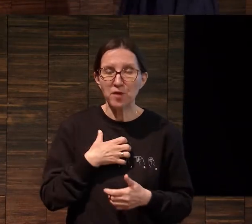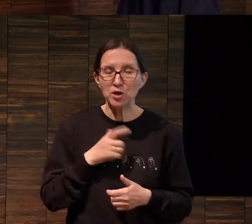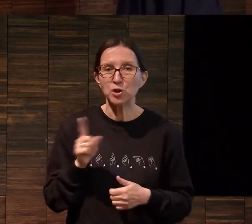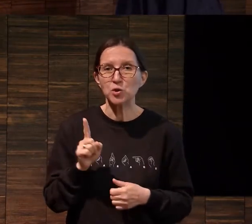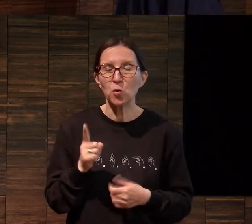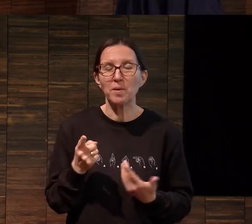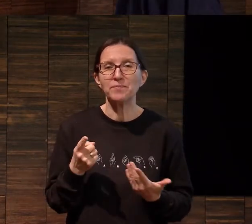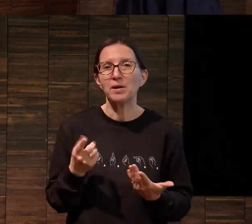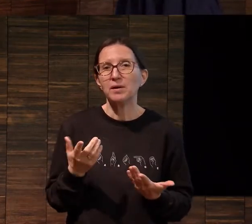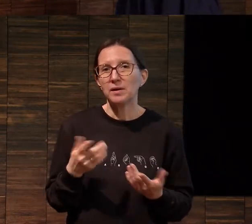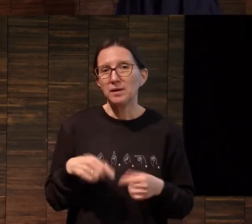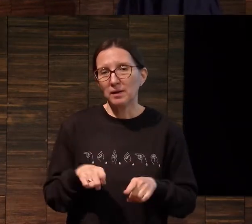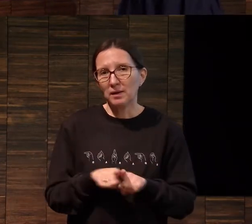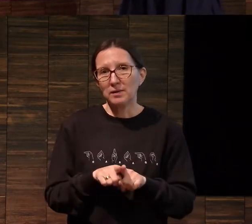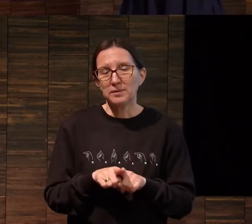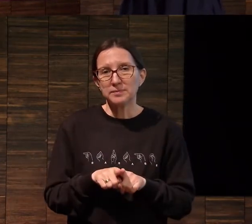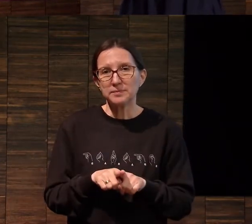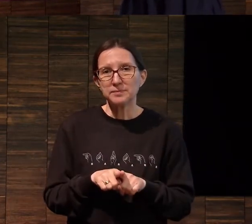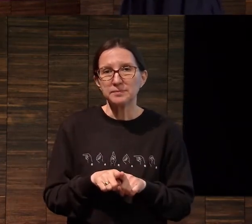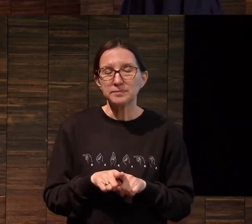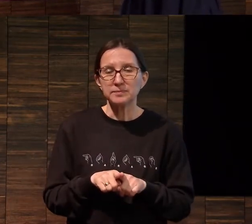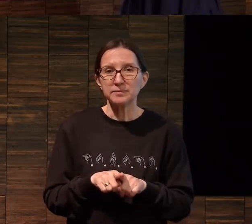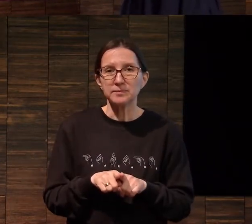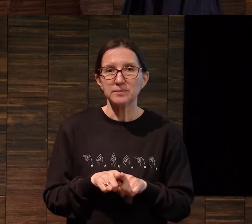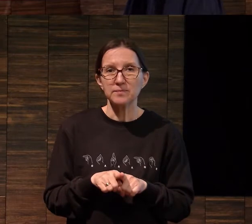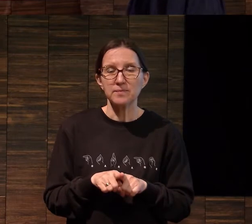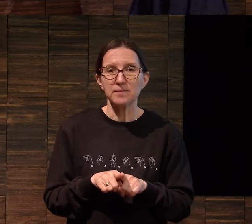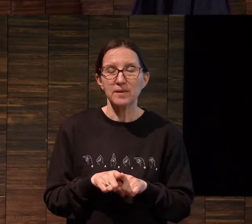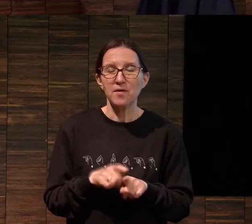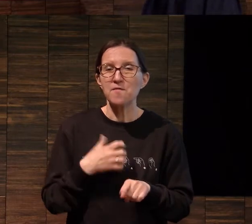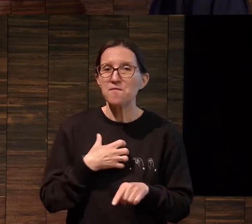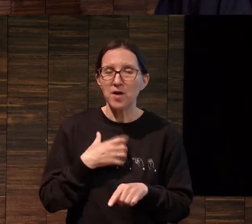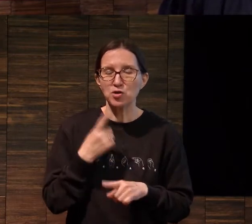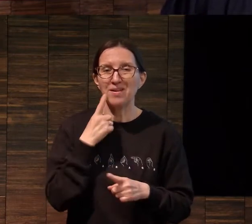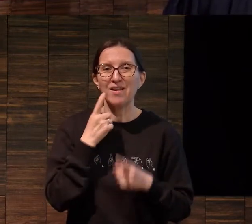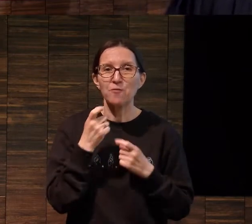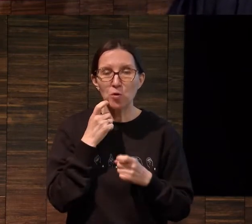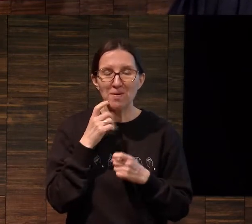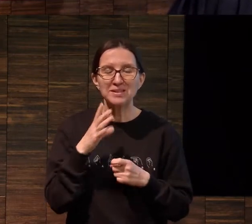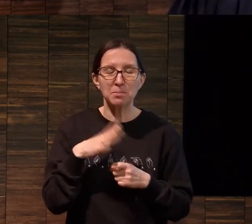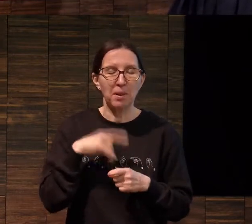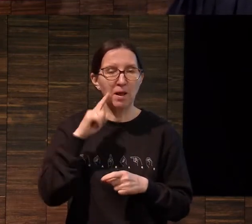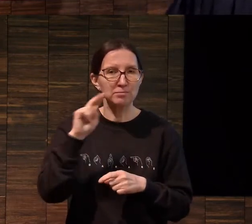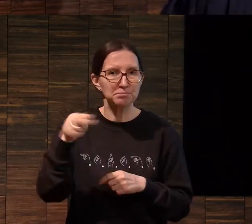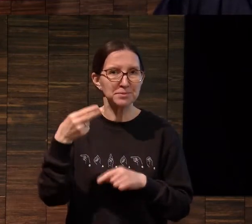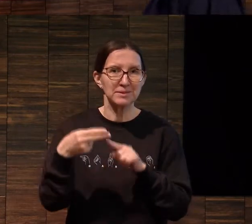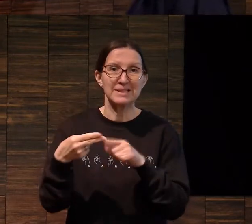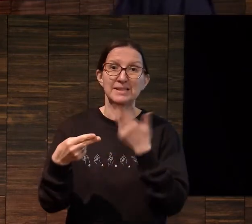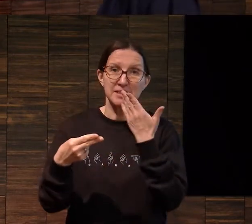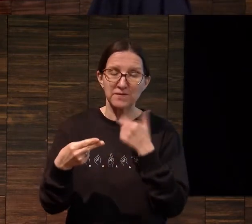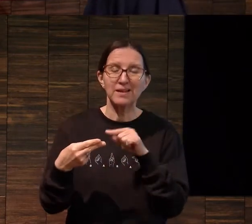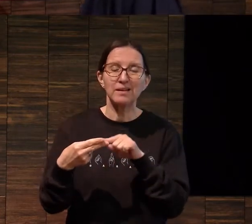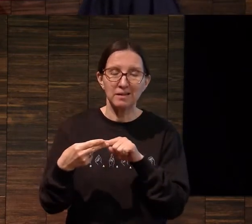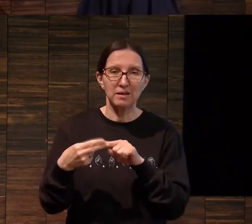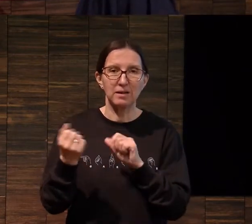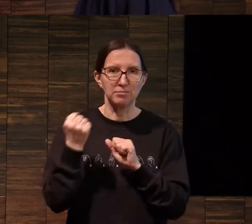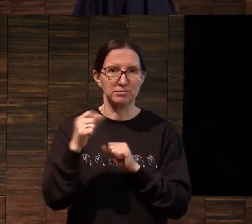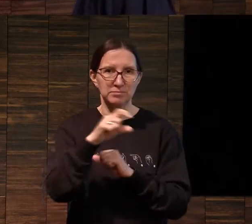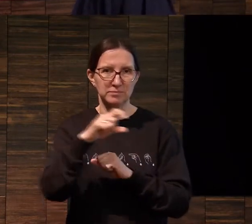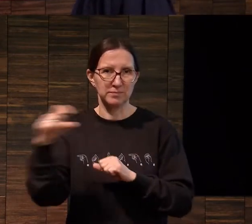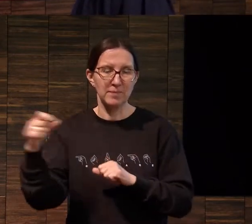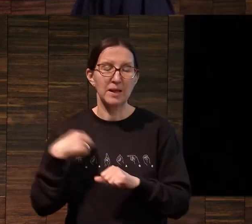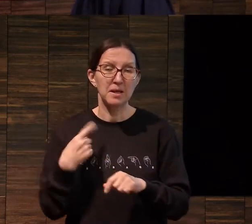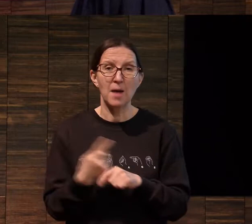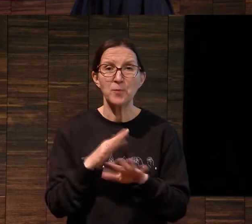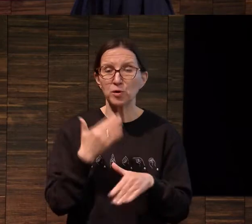important for them. And what matters here is that important information is highlighted not